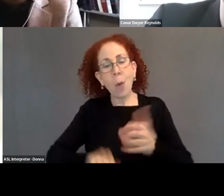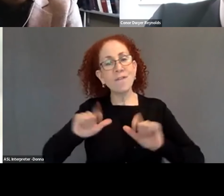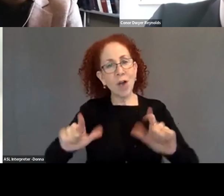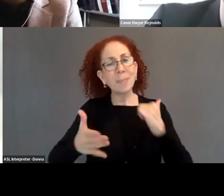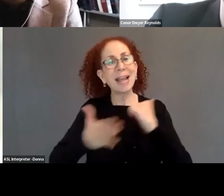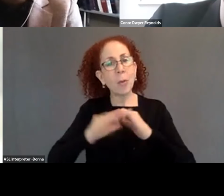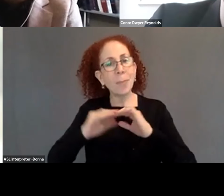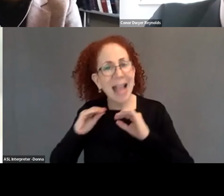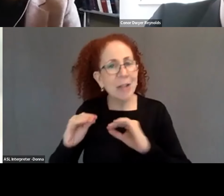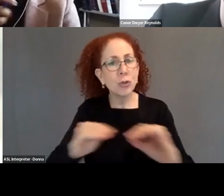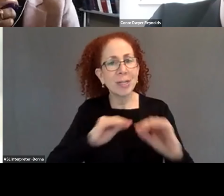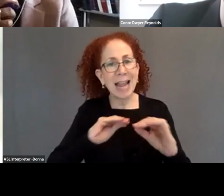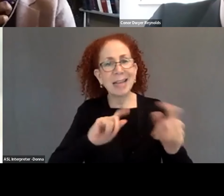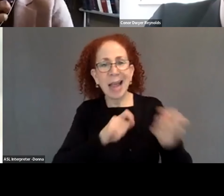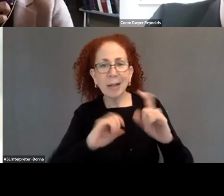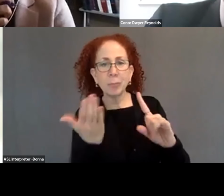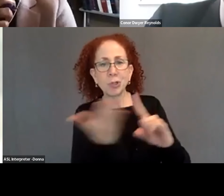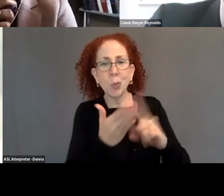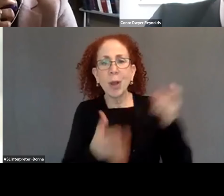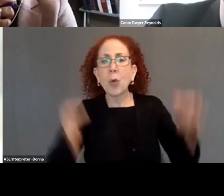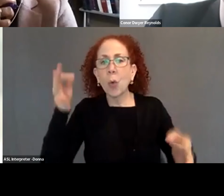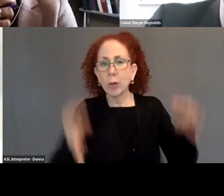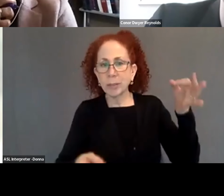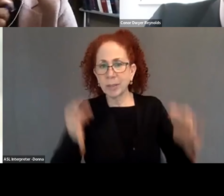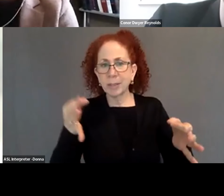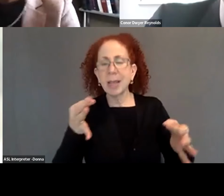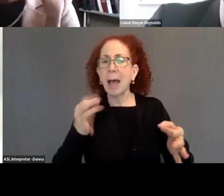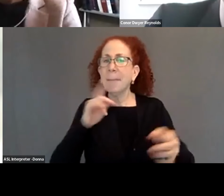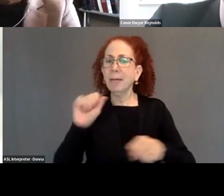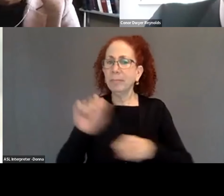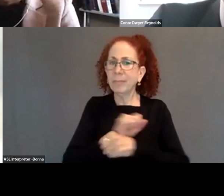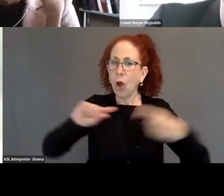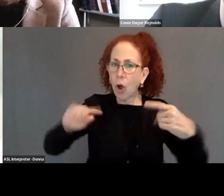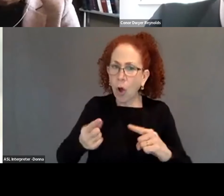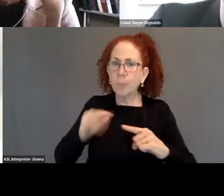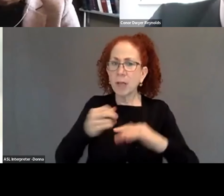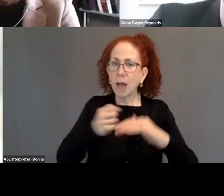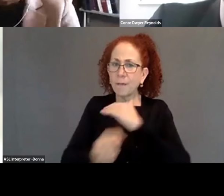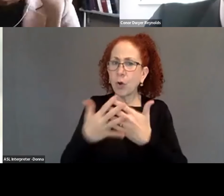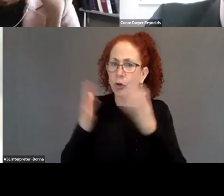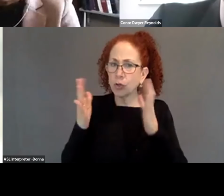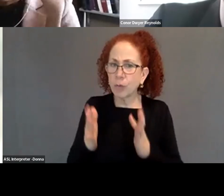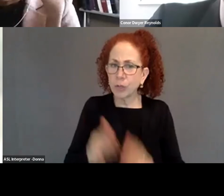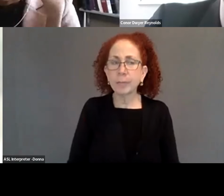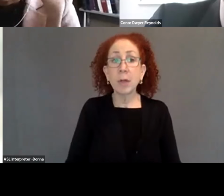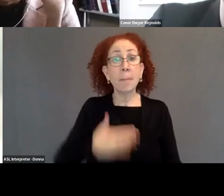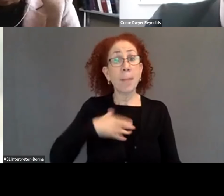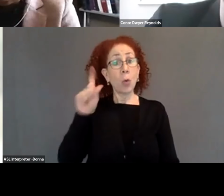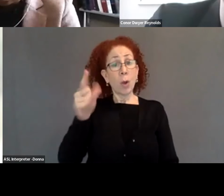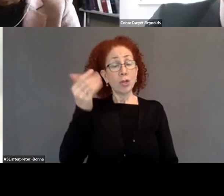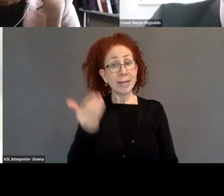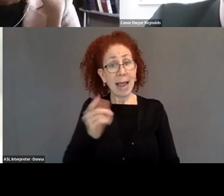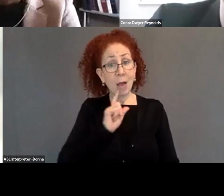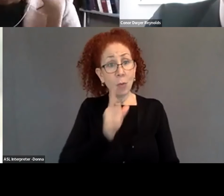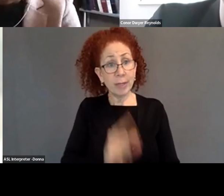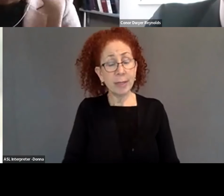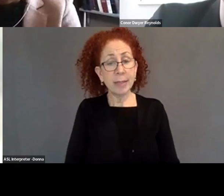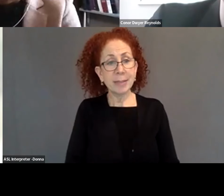educate and persuade courts around the material harms of incarceration. And so my question here is, how do we